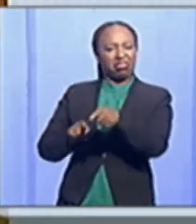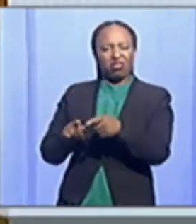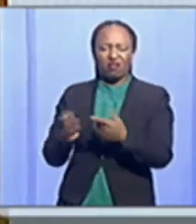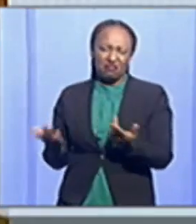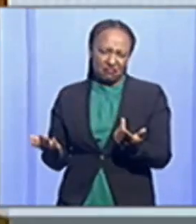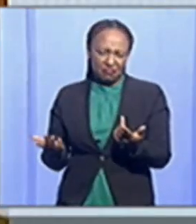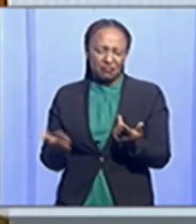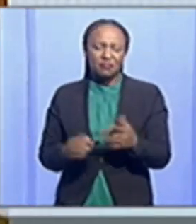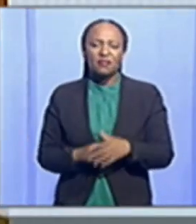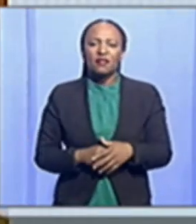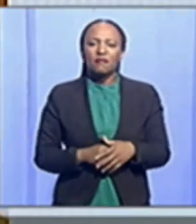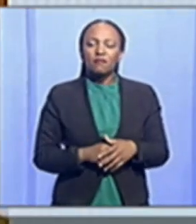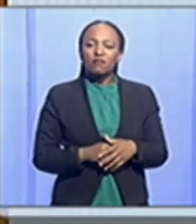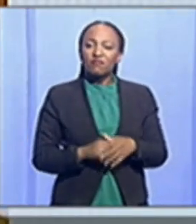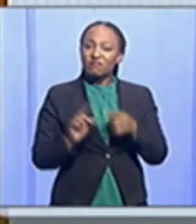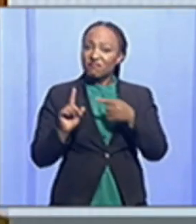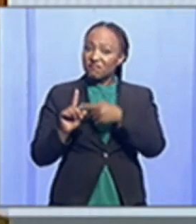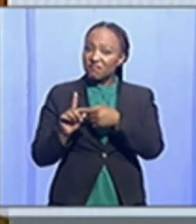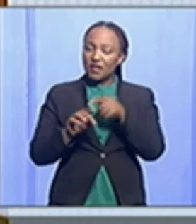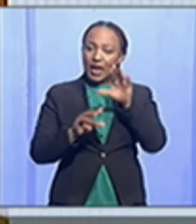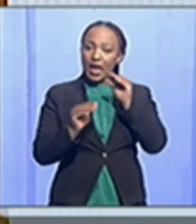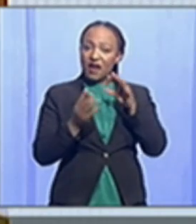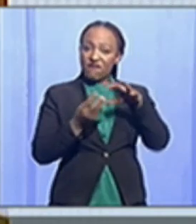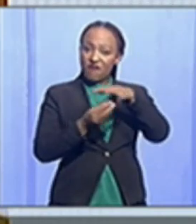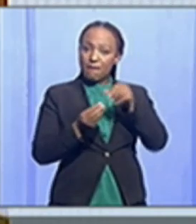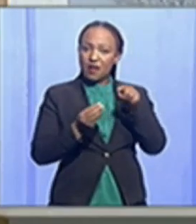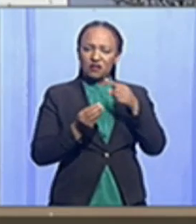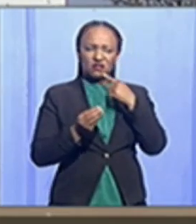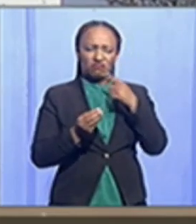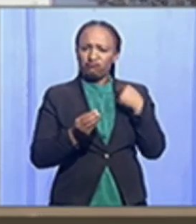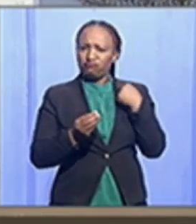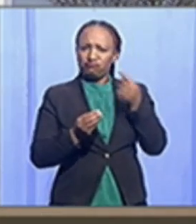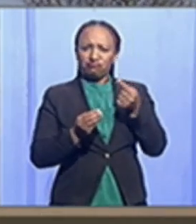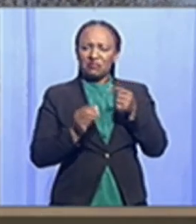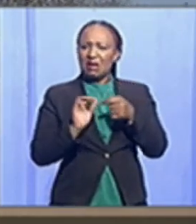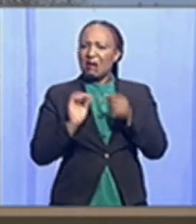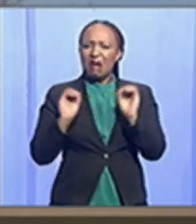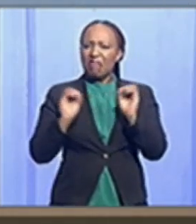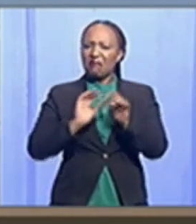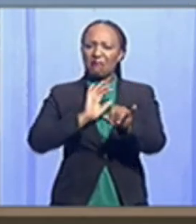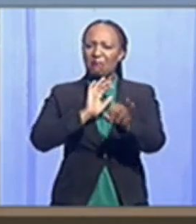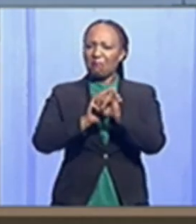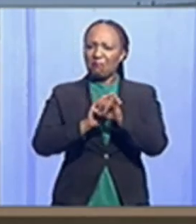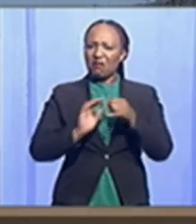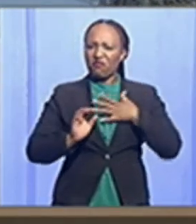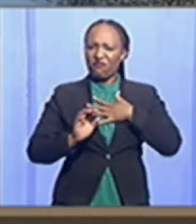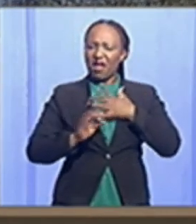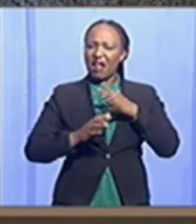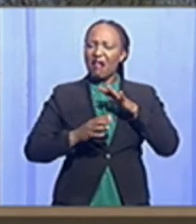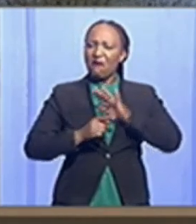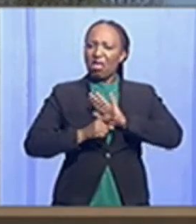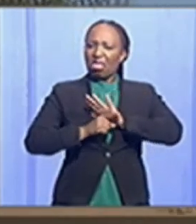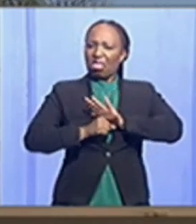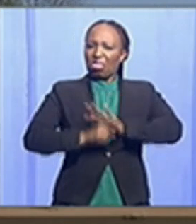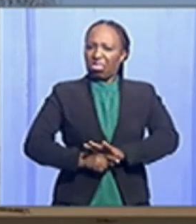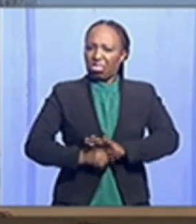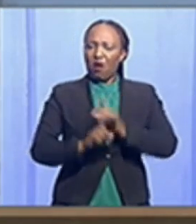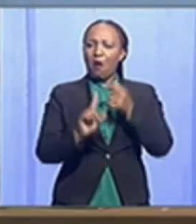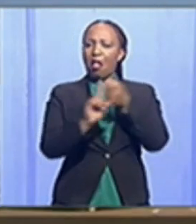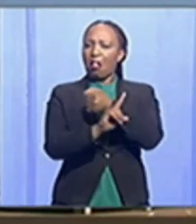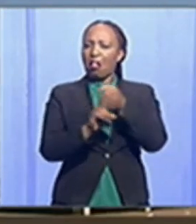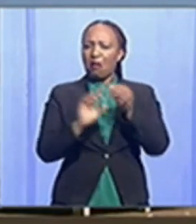ba kwa gabo morutwana ba re ga ise ba lemoge matshwao a kgatelelo ya monagano le gore morutwana o ne a sotliwa barutiši ba e